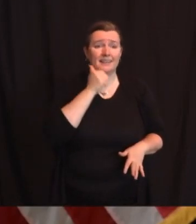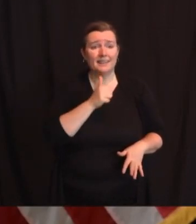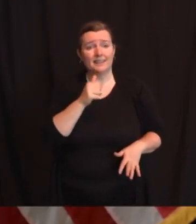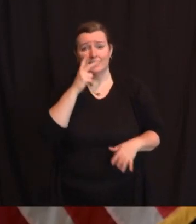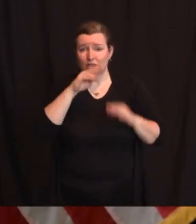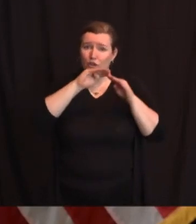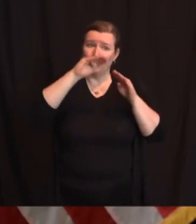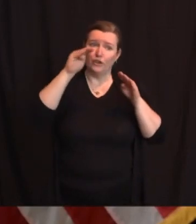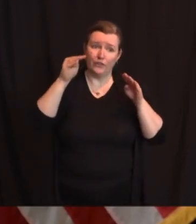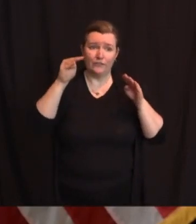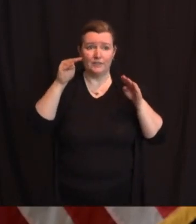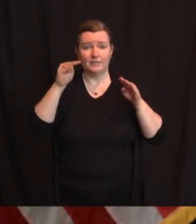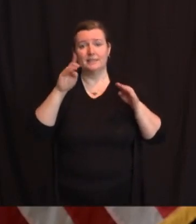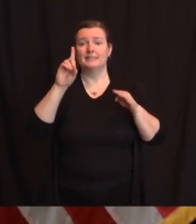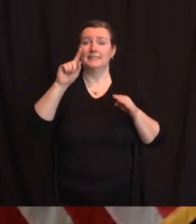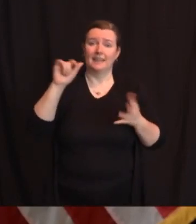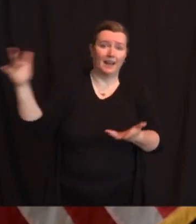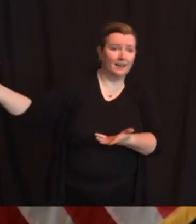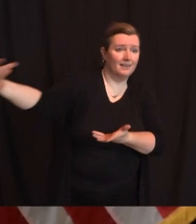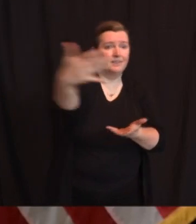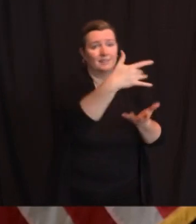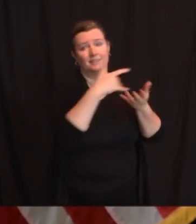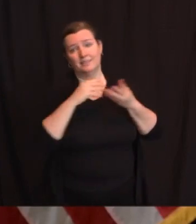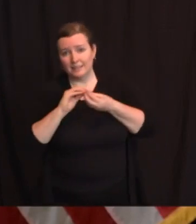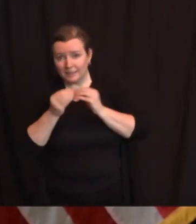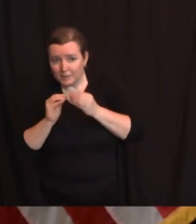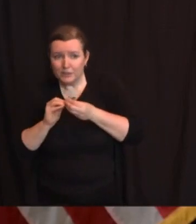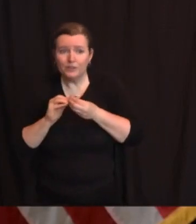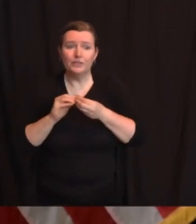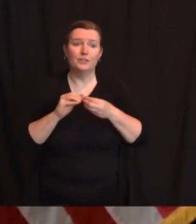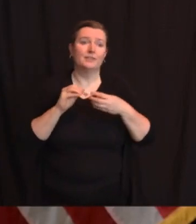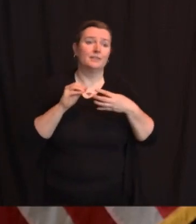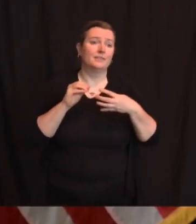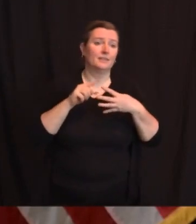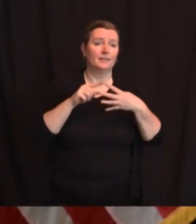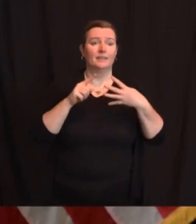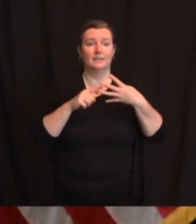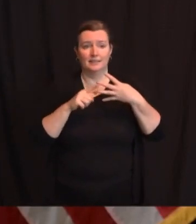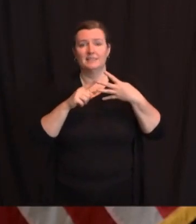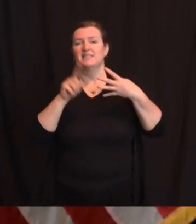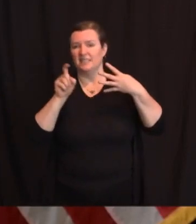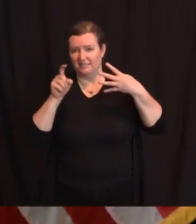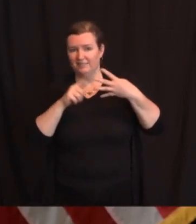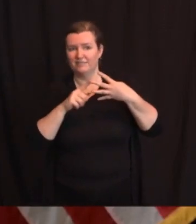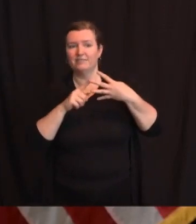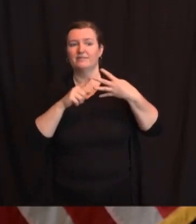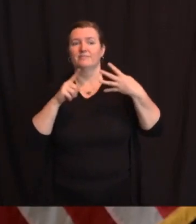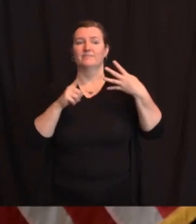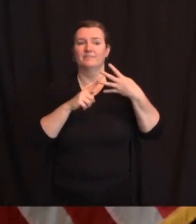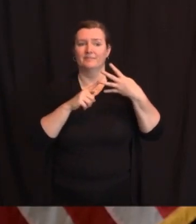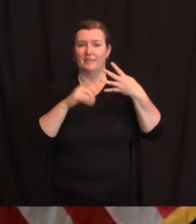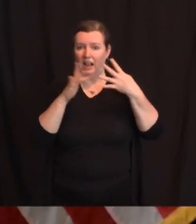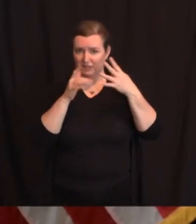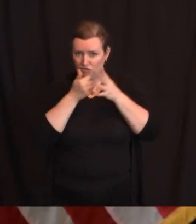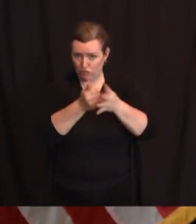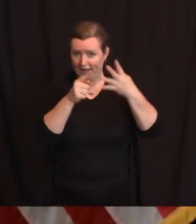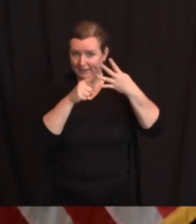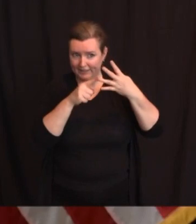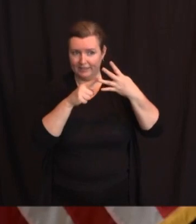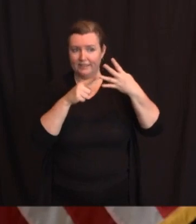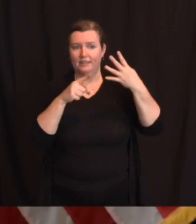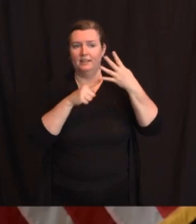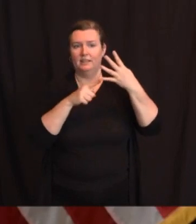Testing is 2, contact tracing is 3. Judy alluded to 4, which is the isolation quarantining piece of this, and we'll give